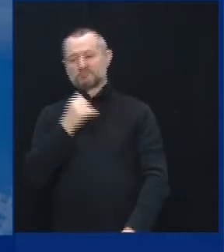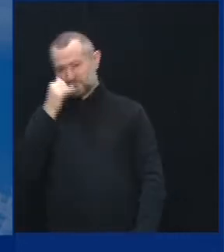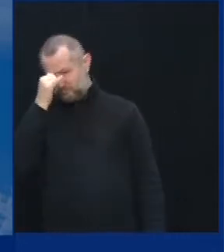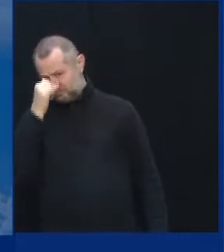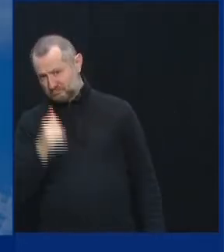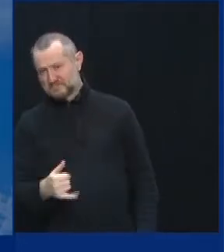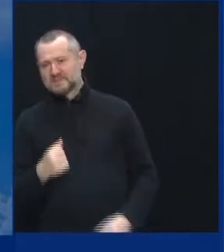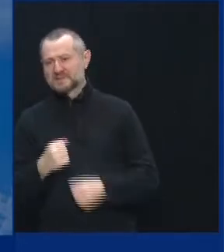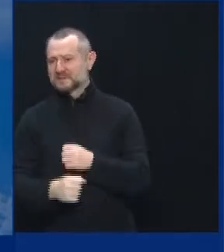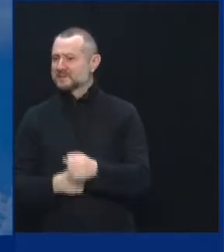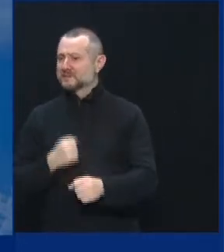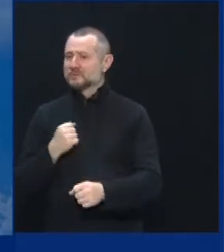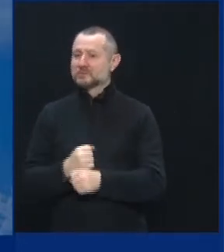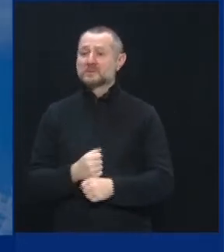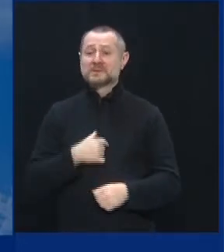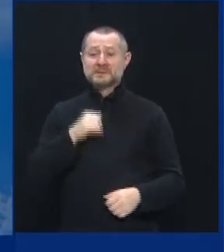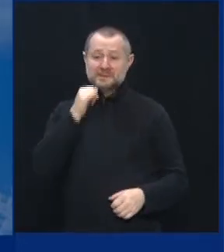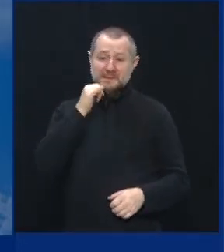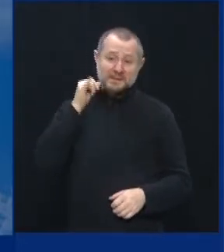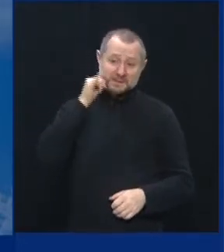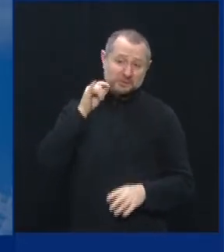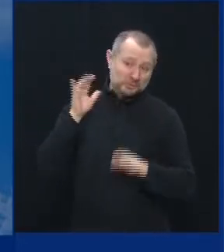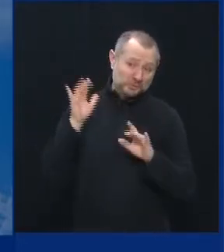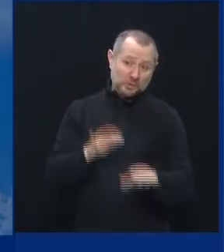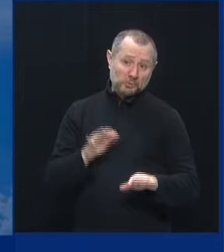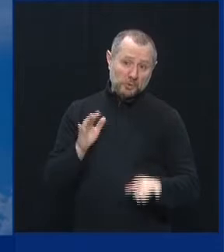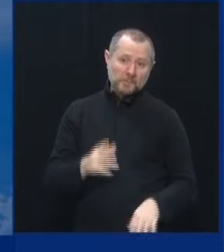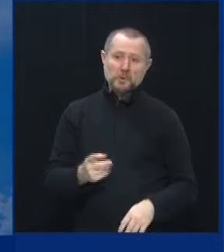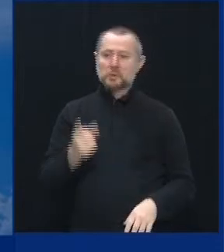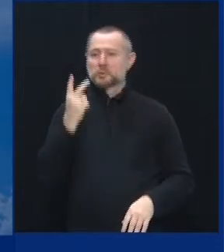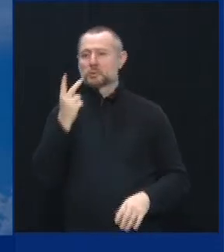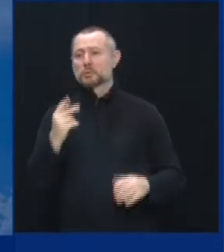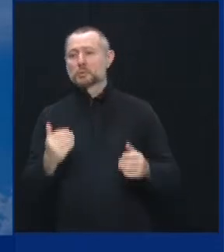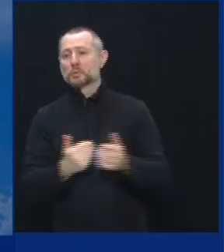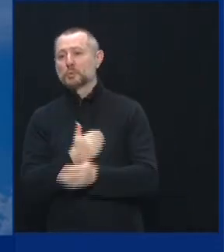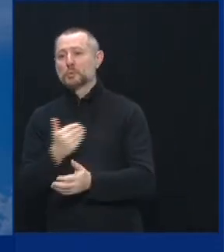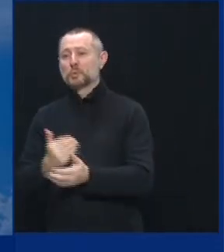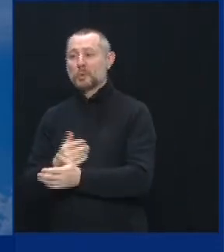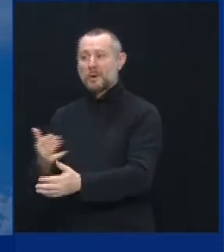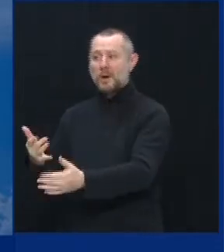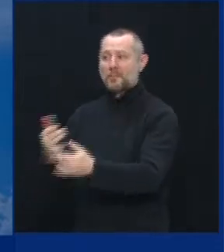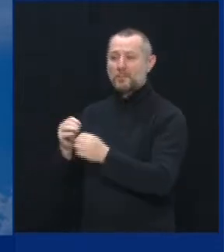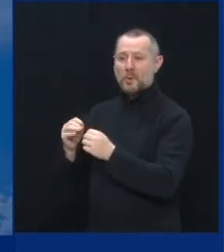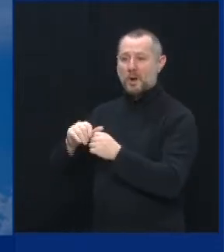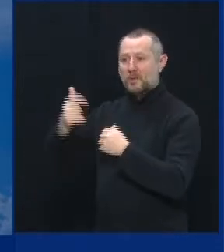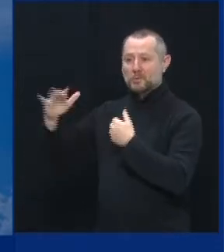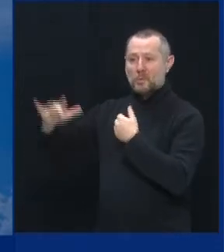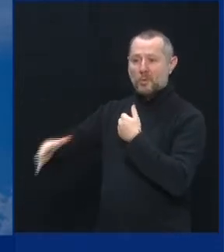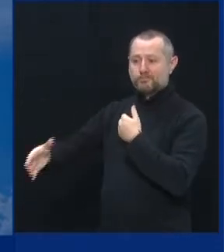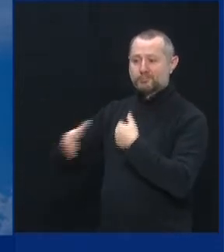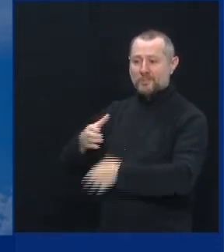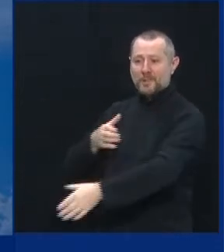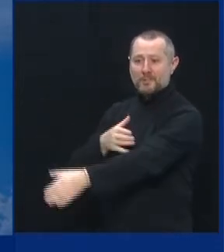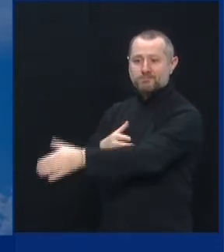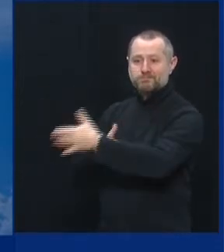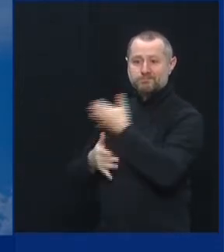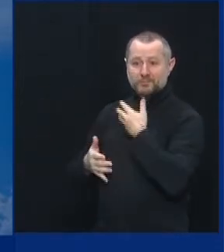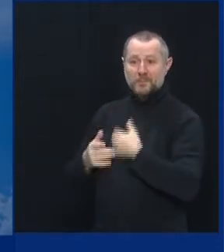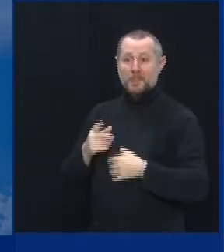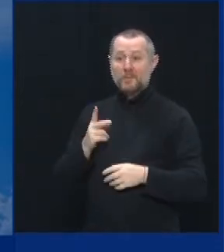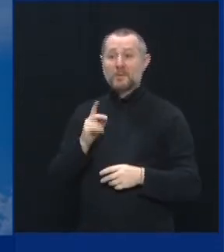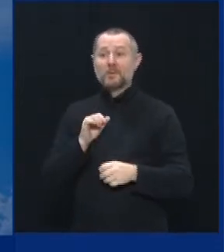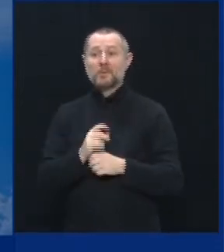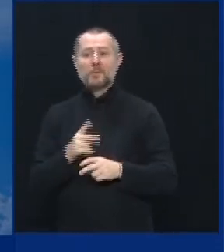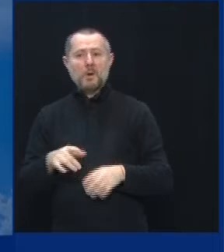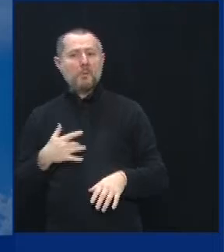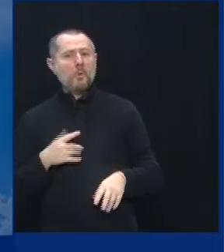Snowstorm yesterday, 2 new storms on the way. People I'm with, they enjoy it. They thrive on